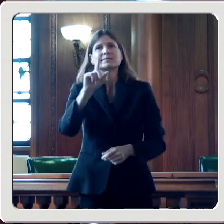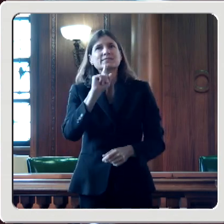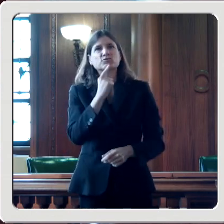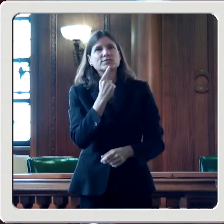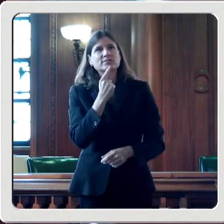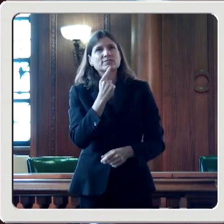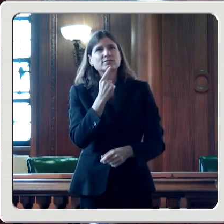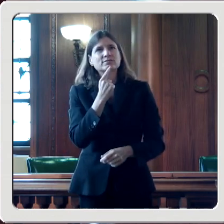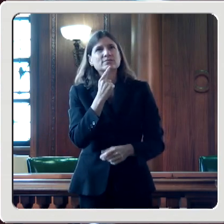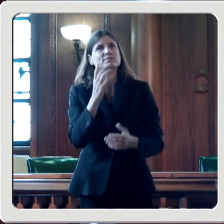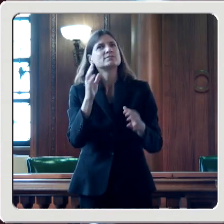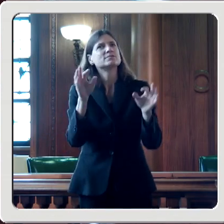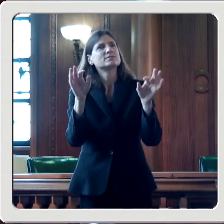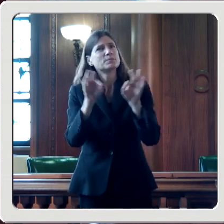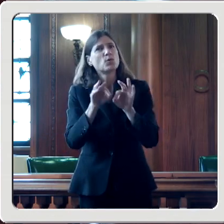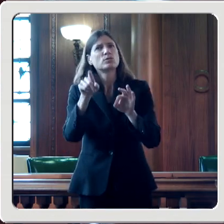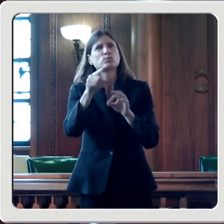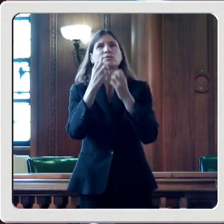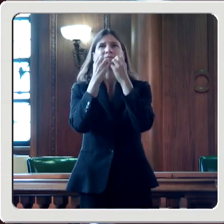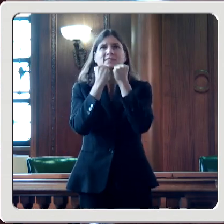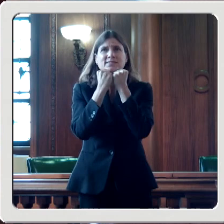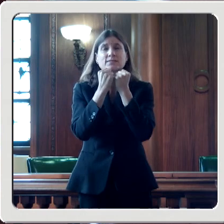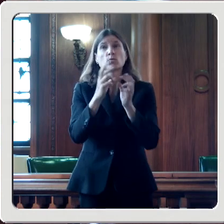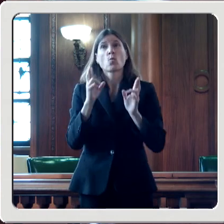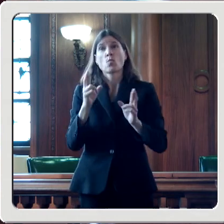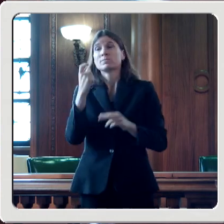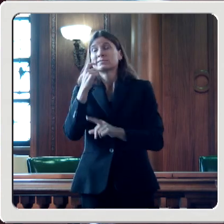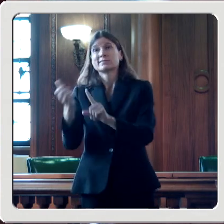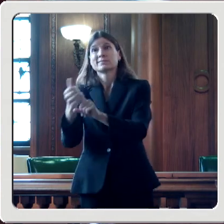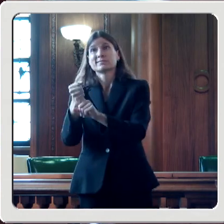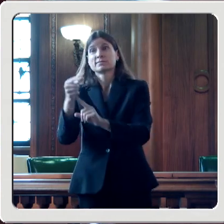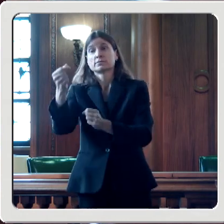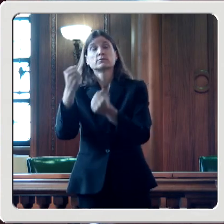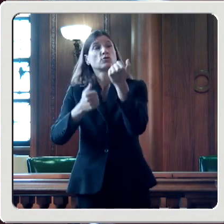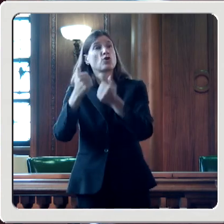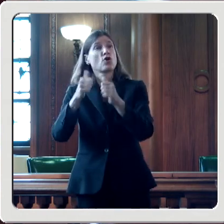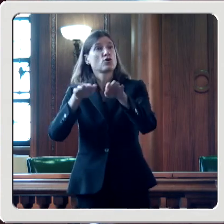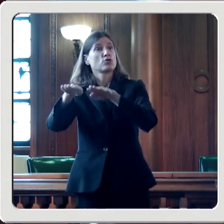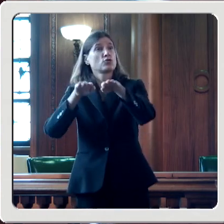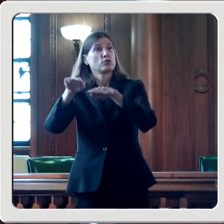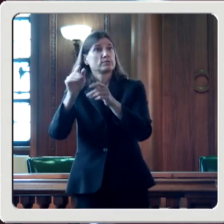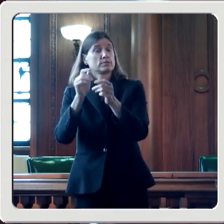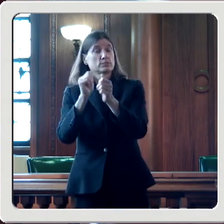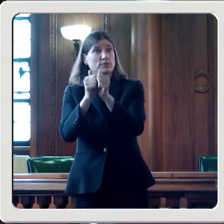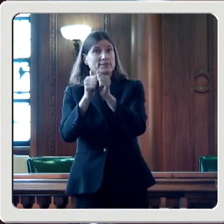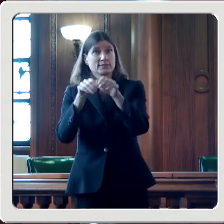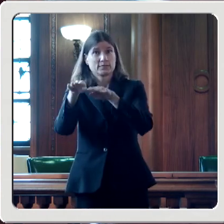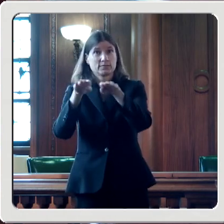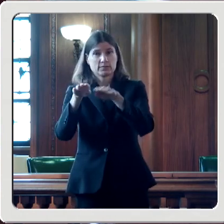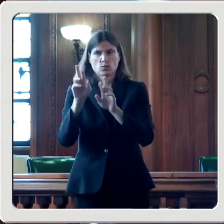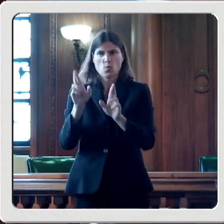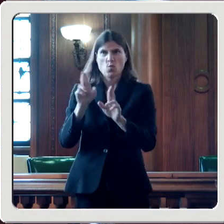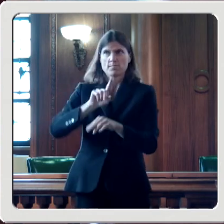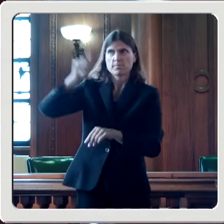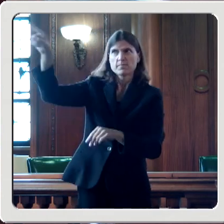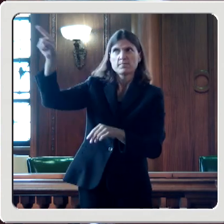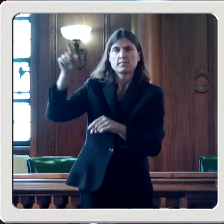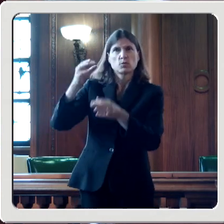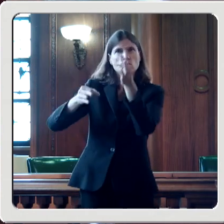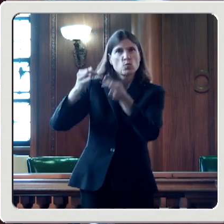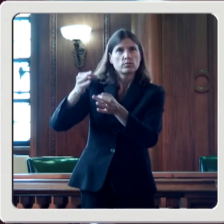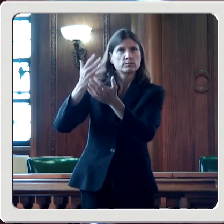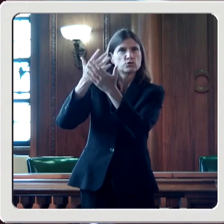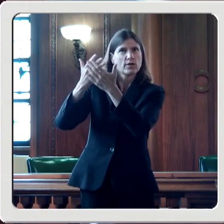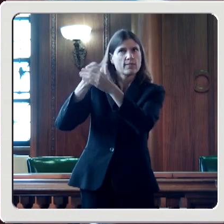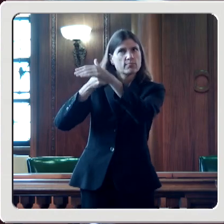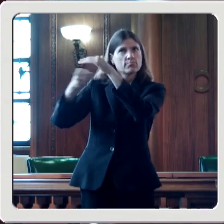hope our courts will be behind us on it. That's what the residents of all creed colors and backgrounds